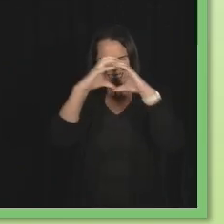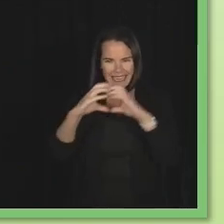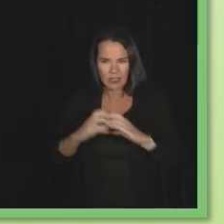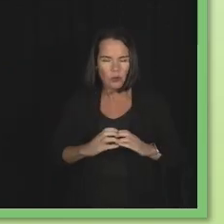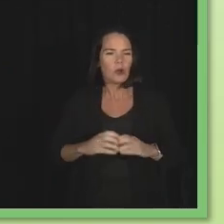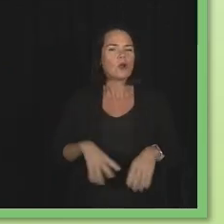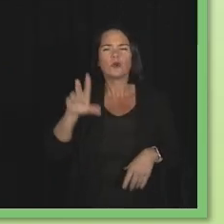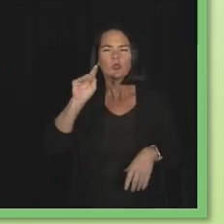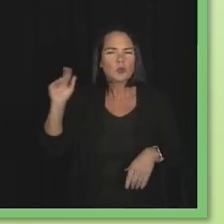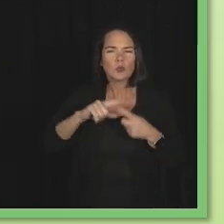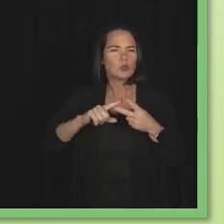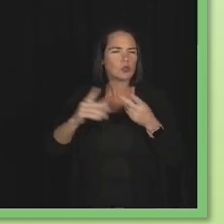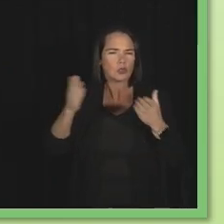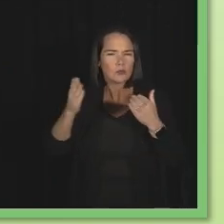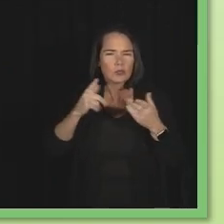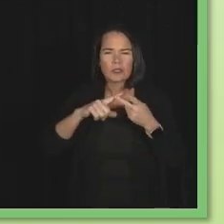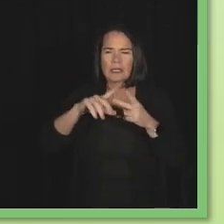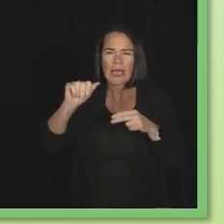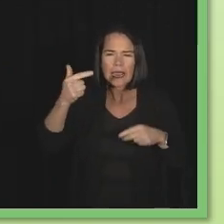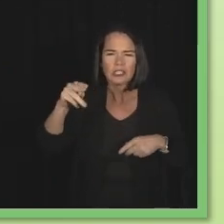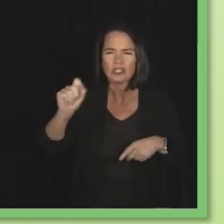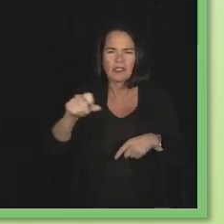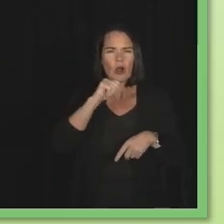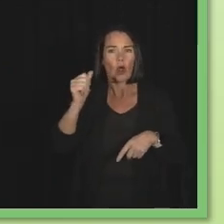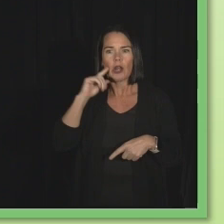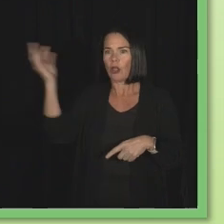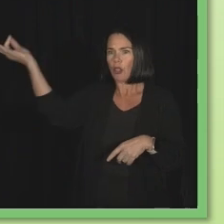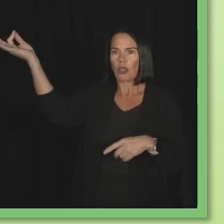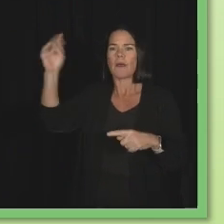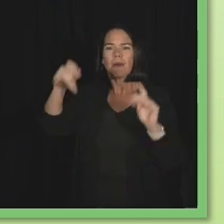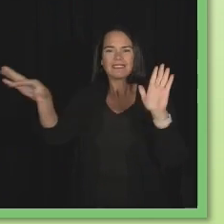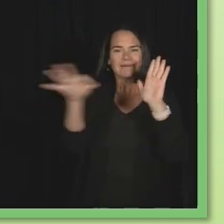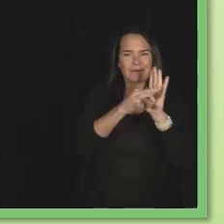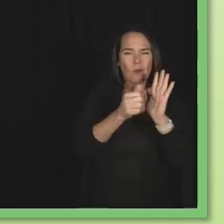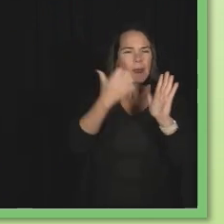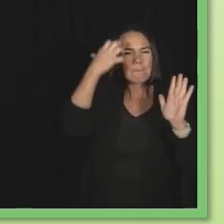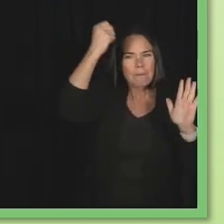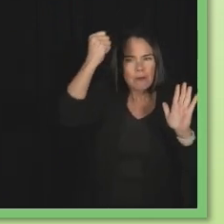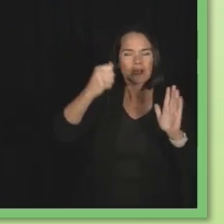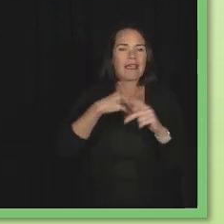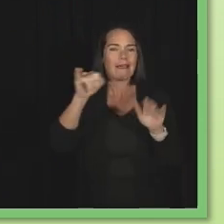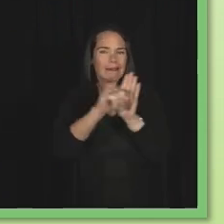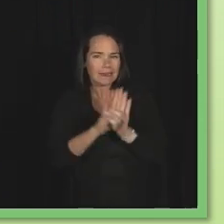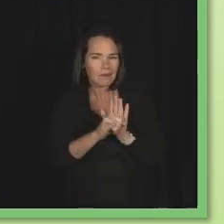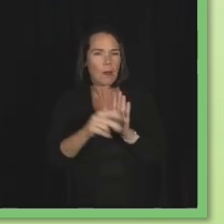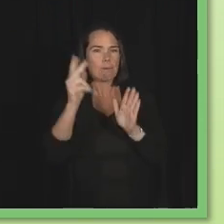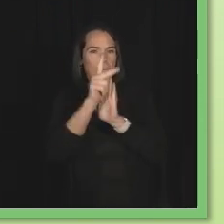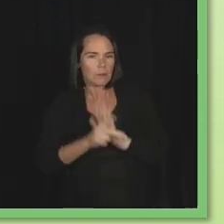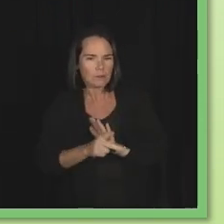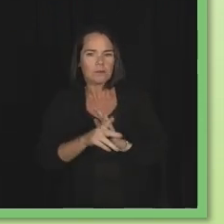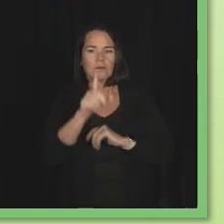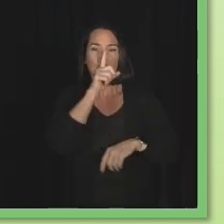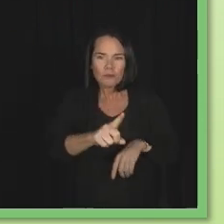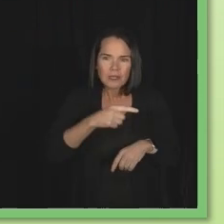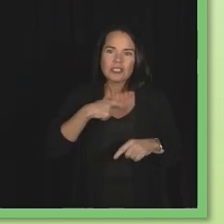not normal stateless applications. They need to attach to memory, identity, and policy to drive stateful,